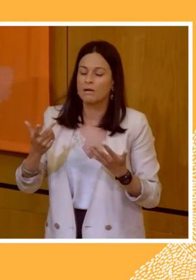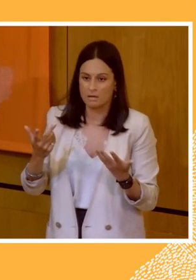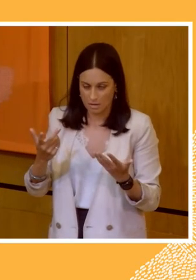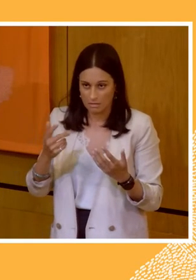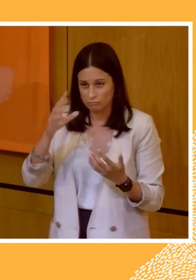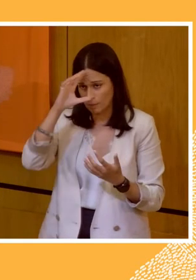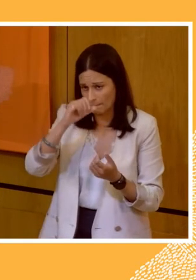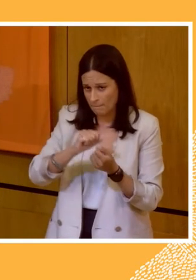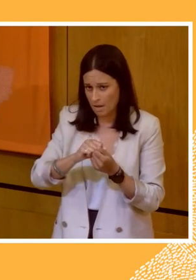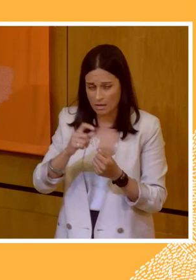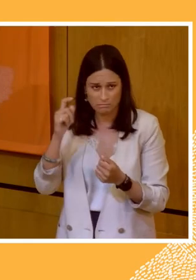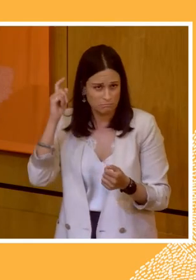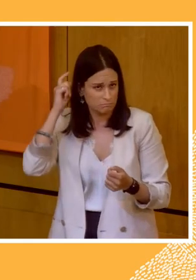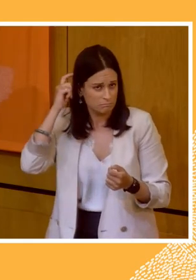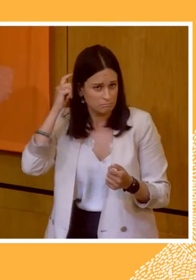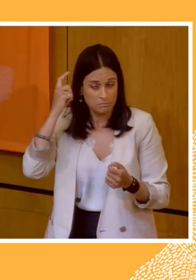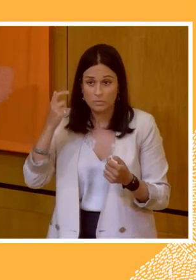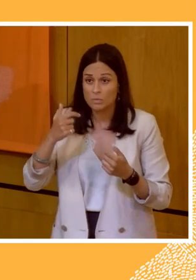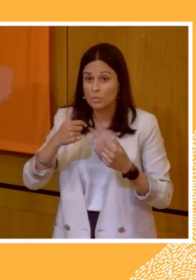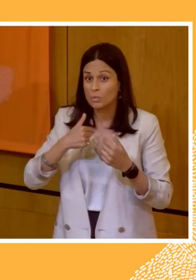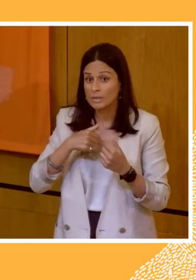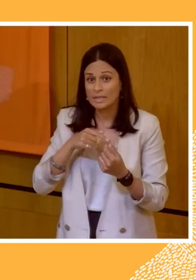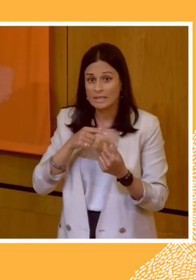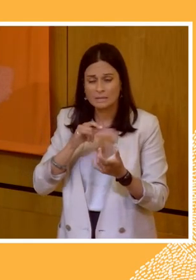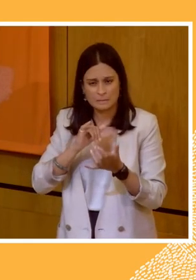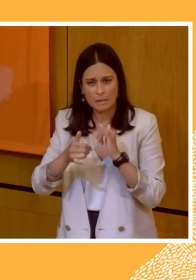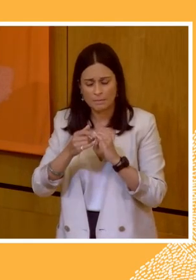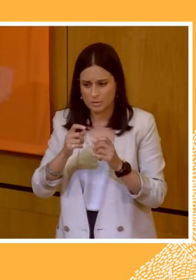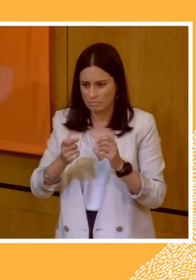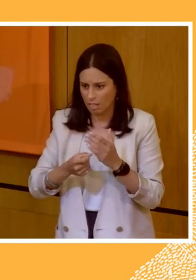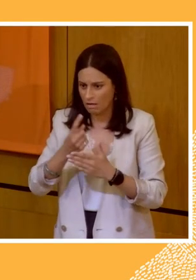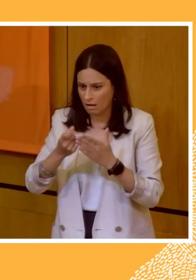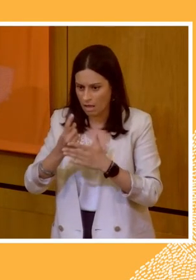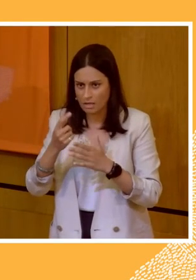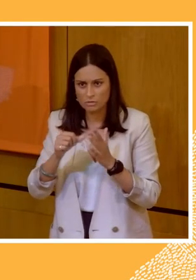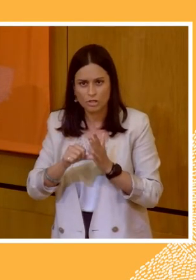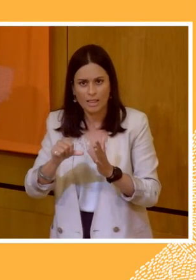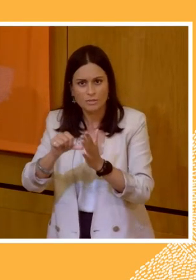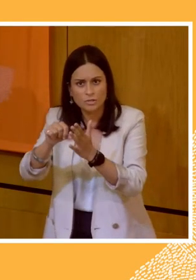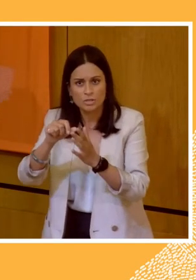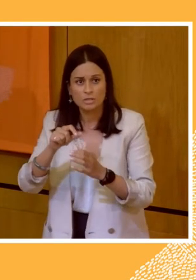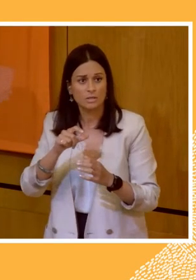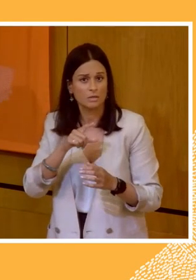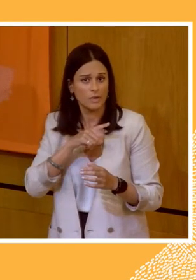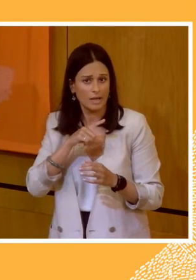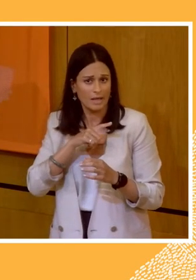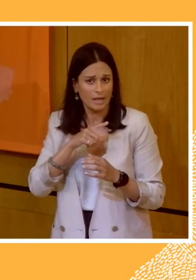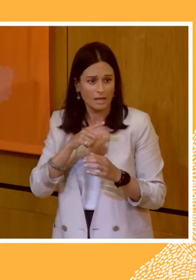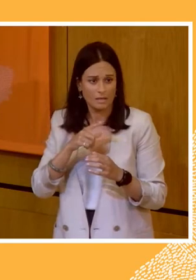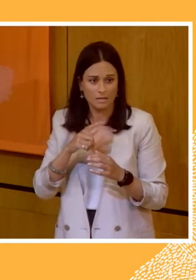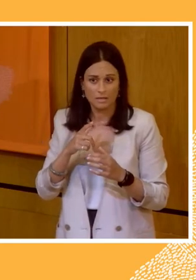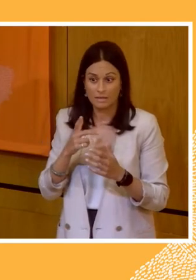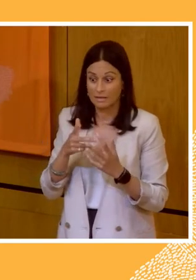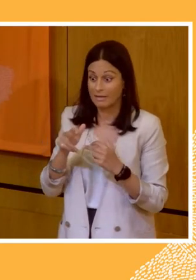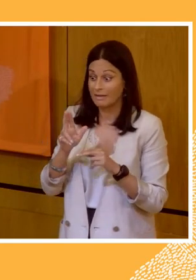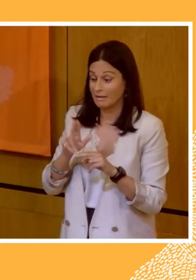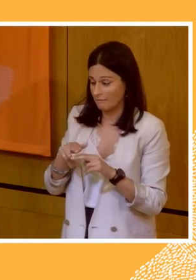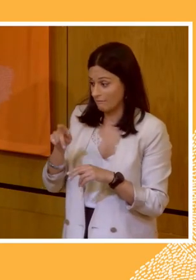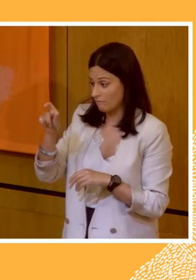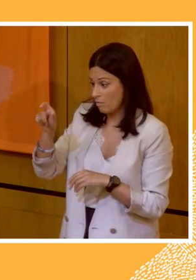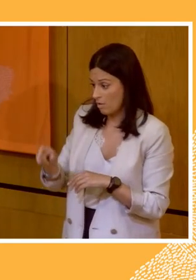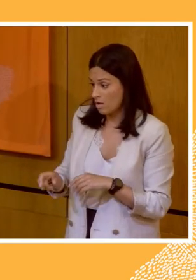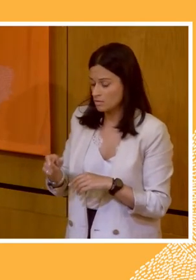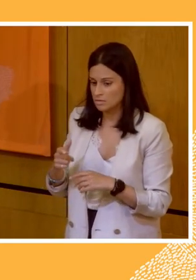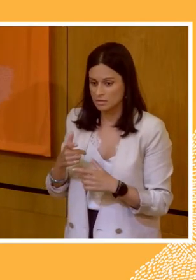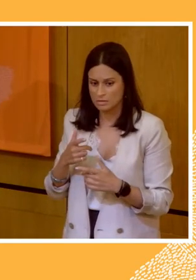because remember, when we also meet some challenges, like someone feels unhappy and he's